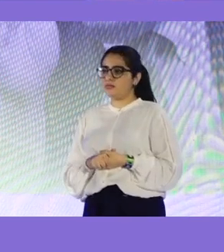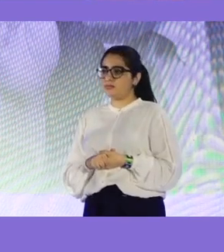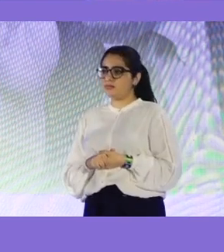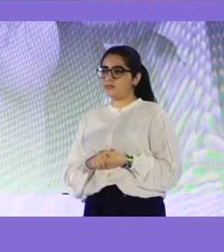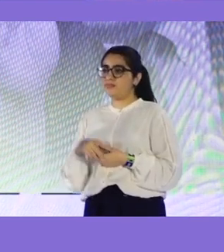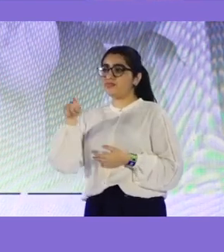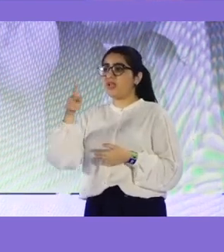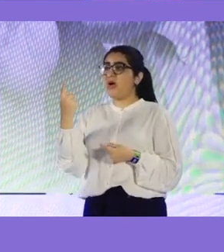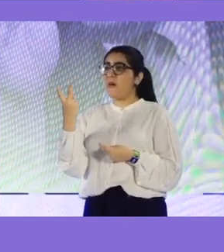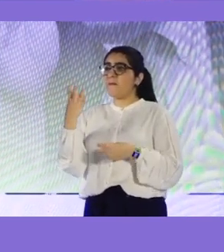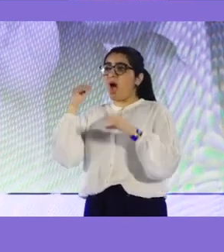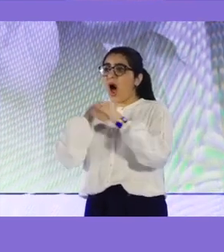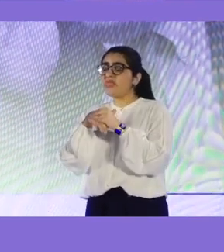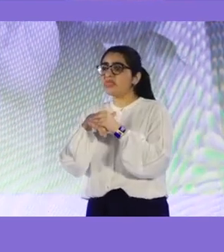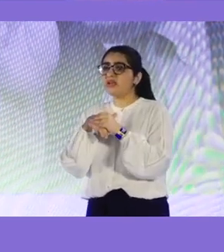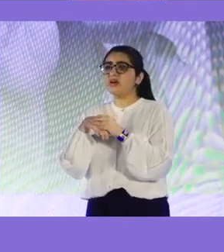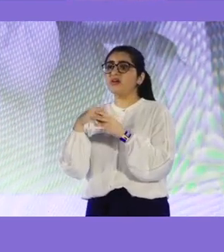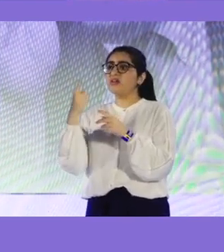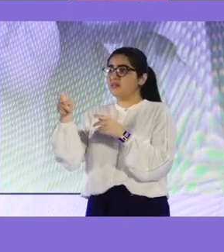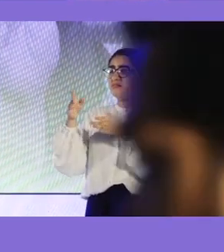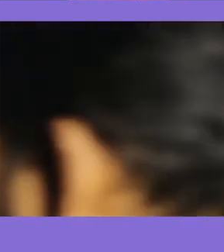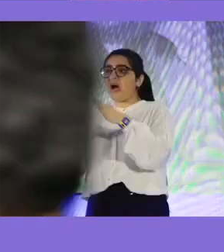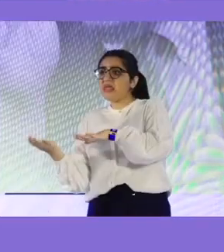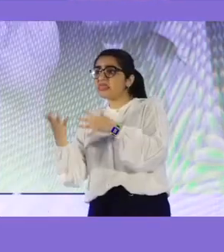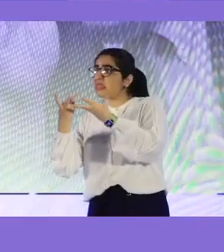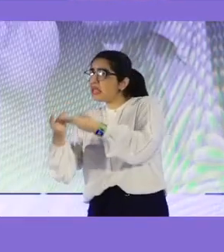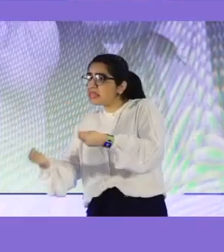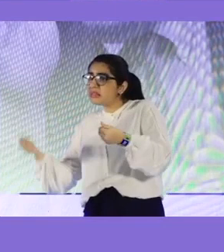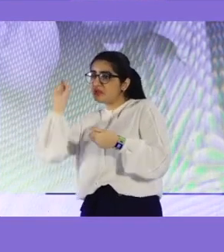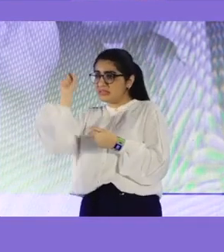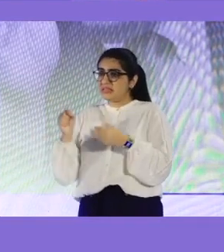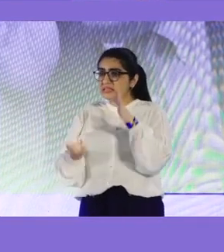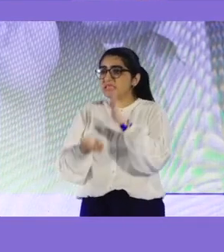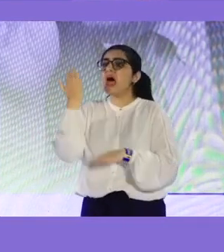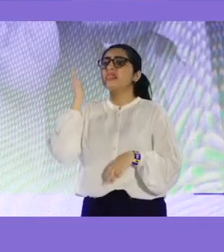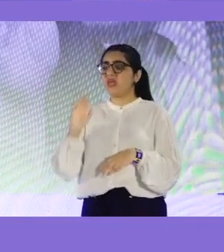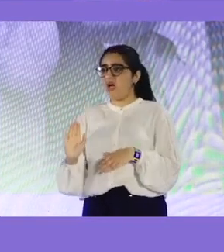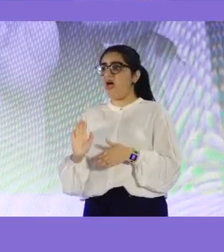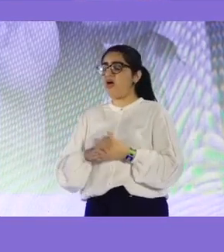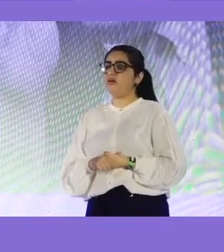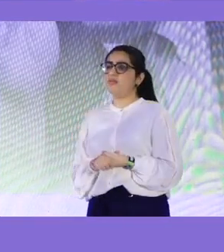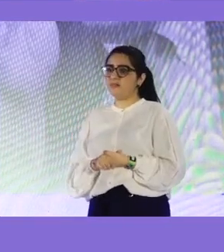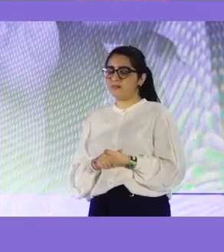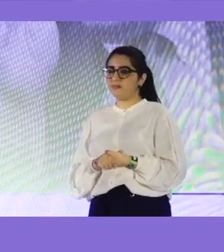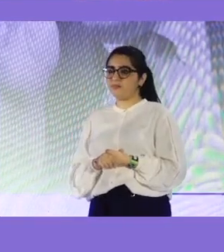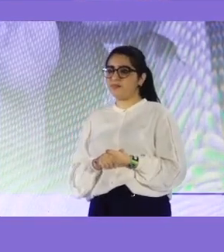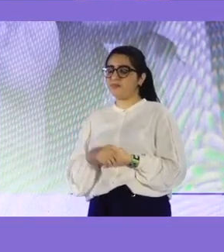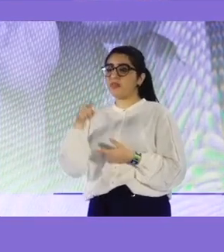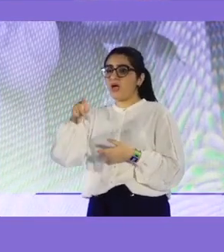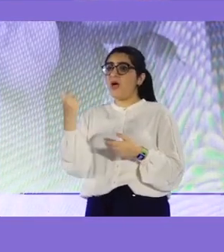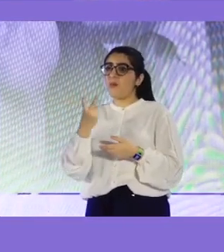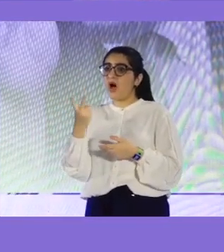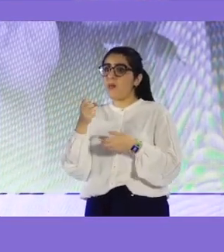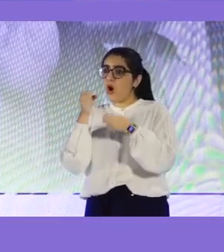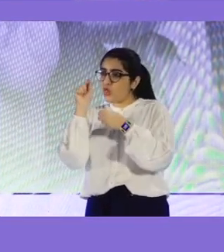The rate of death also increases. Things become cruel. It becomes not only more difficult to get